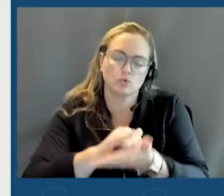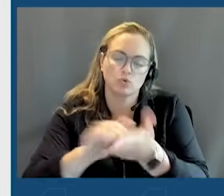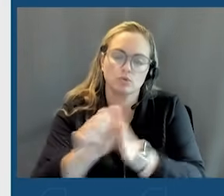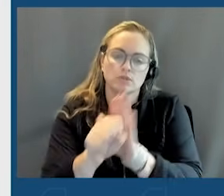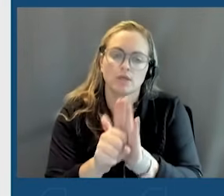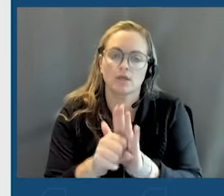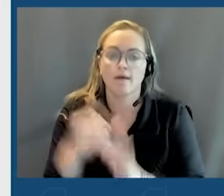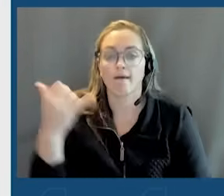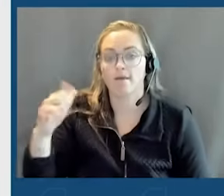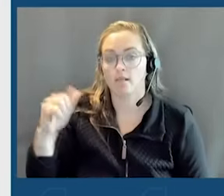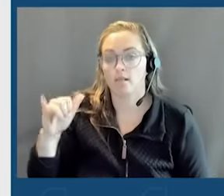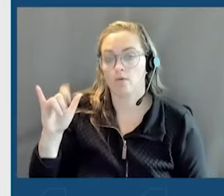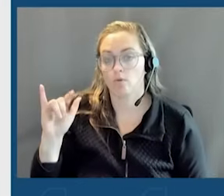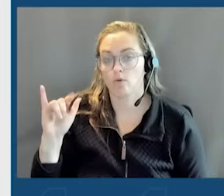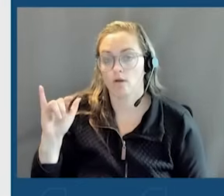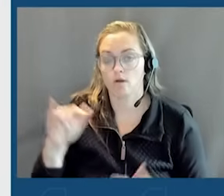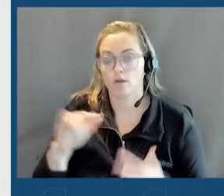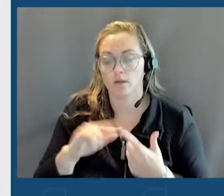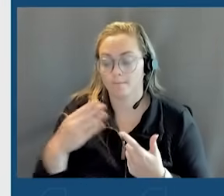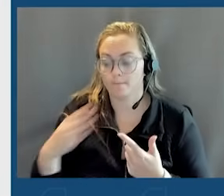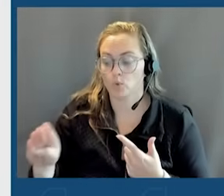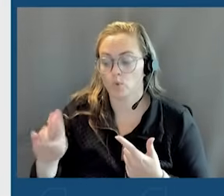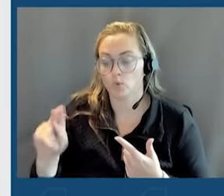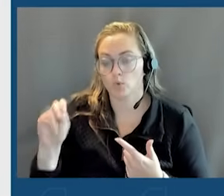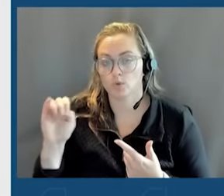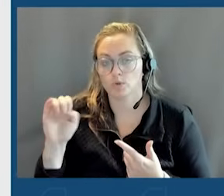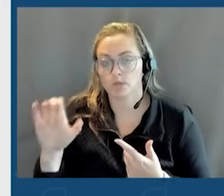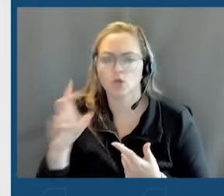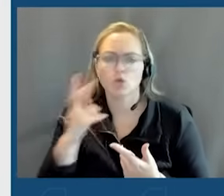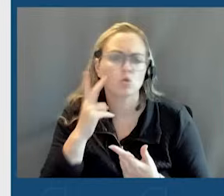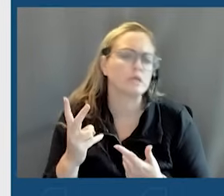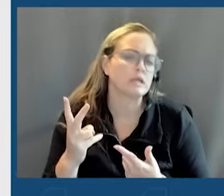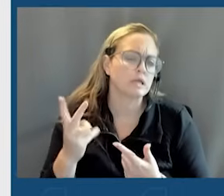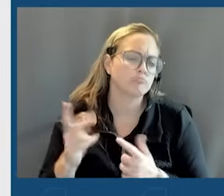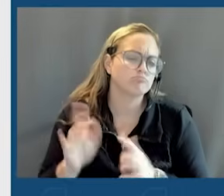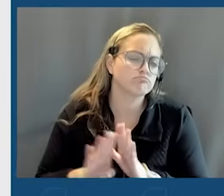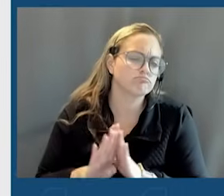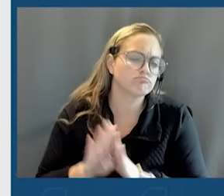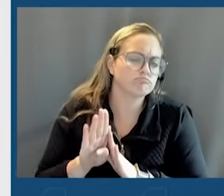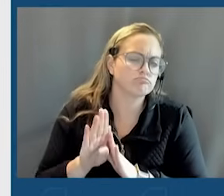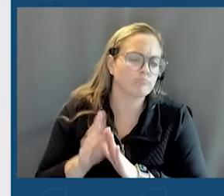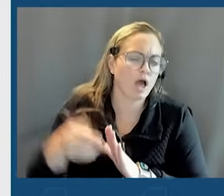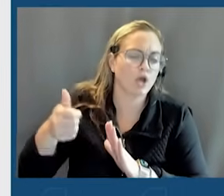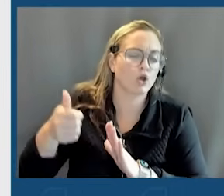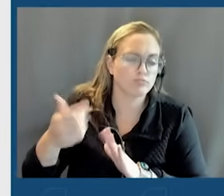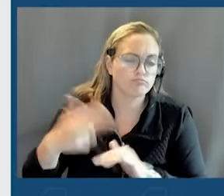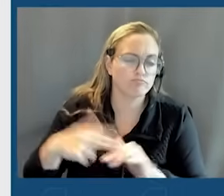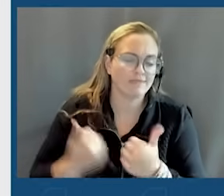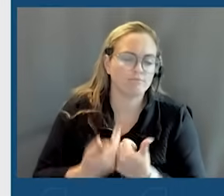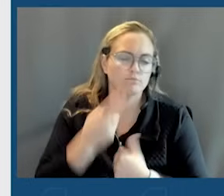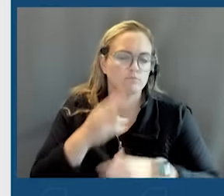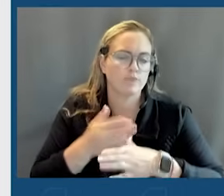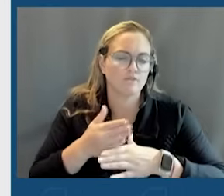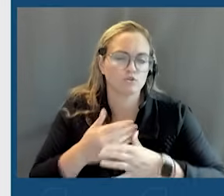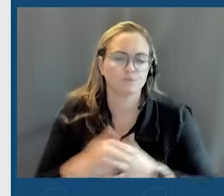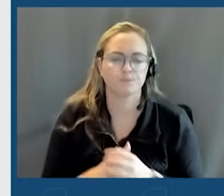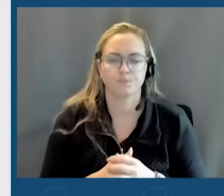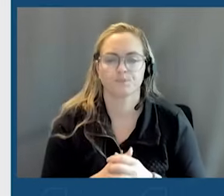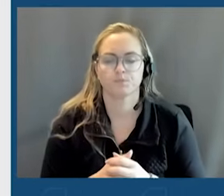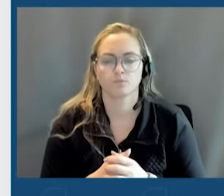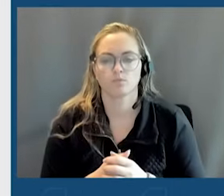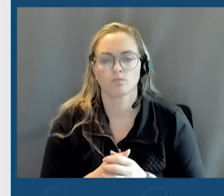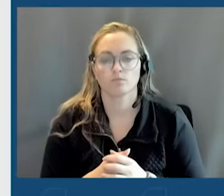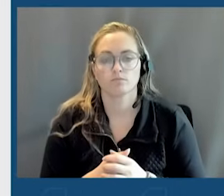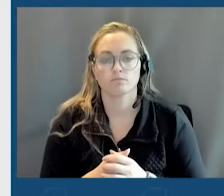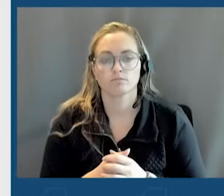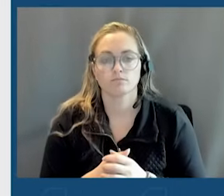Long Island, and the blue is New York City. So you just see them trending a little bit above the statewide average. But look back